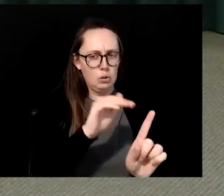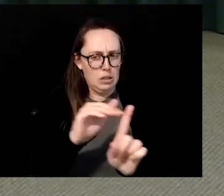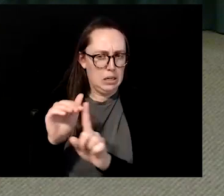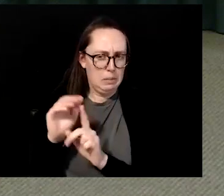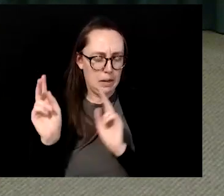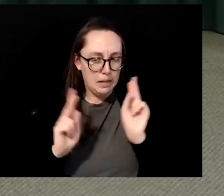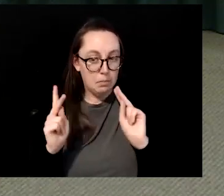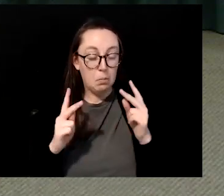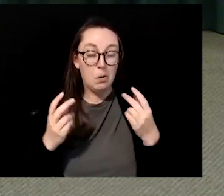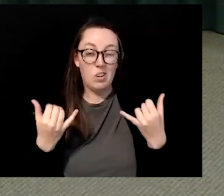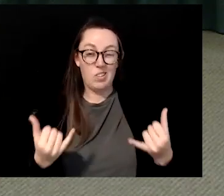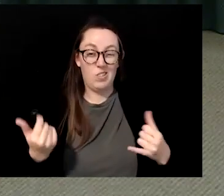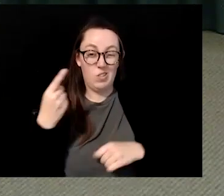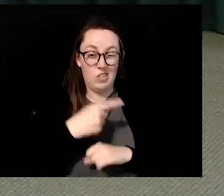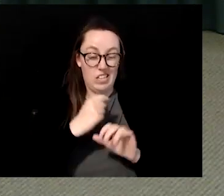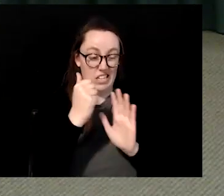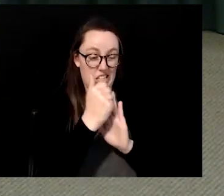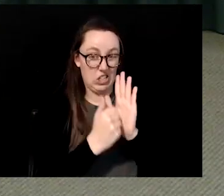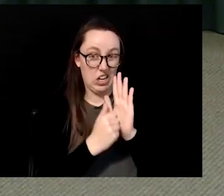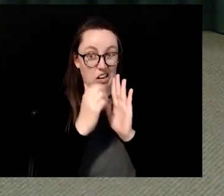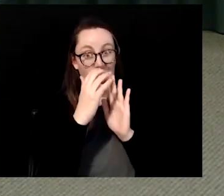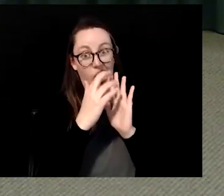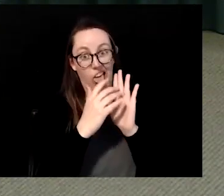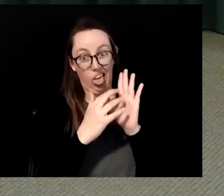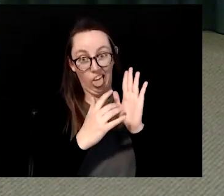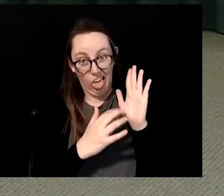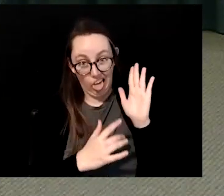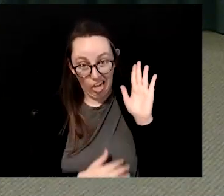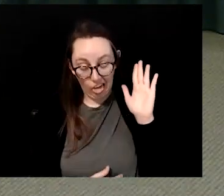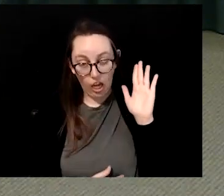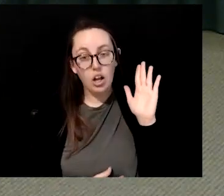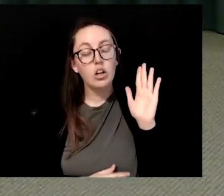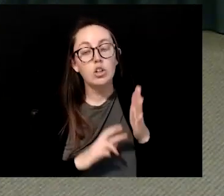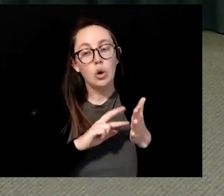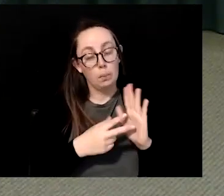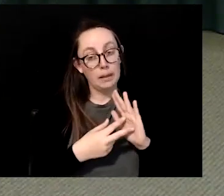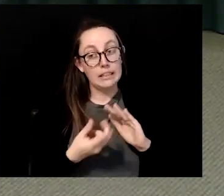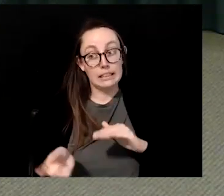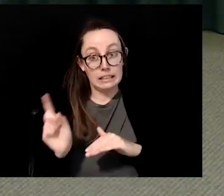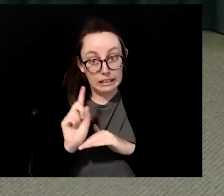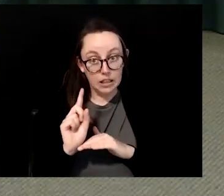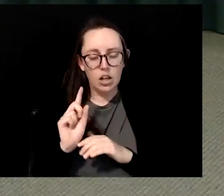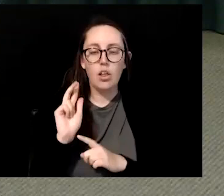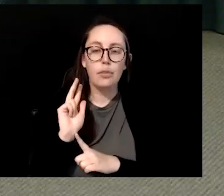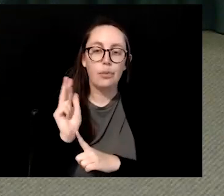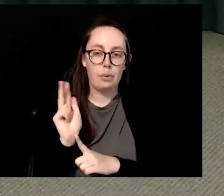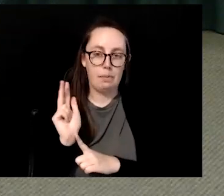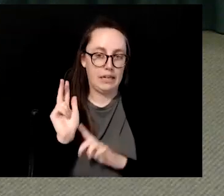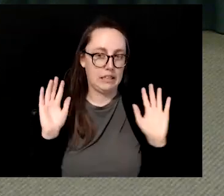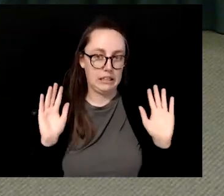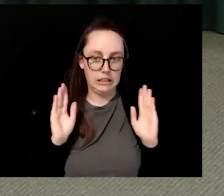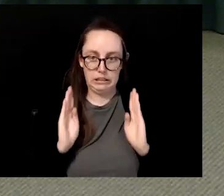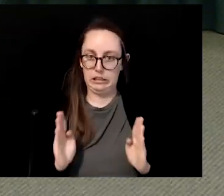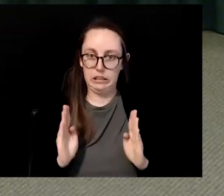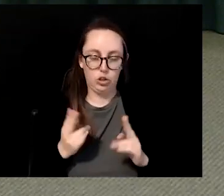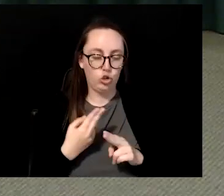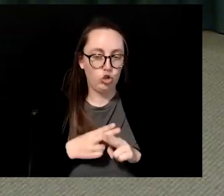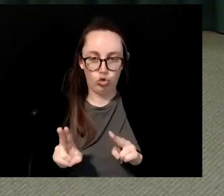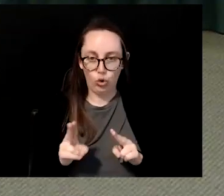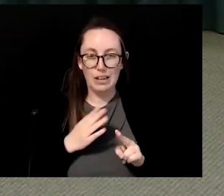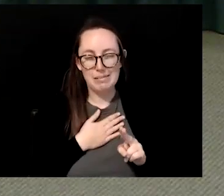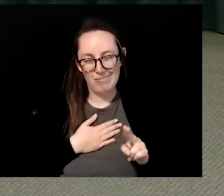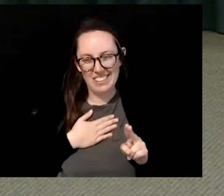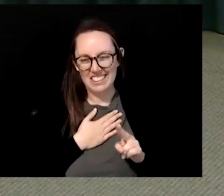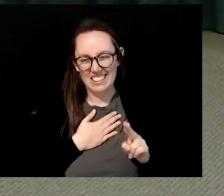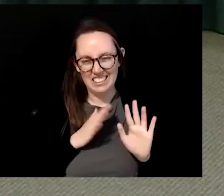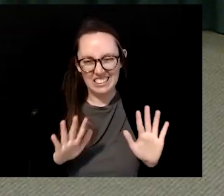we have a lot of things to do tonight so I'm Gonna Keep with my three minutes for participation and um uh I'll just ask that you try to keep within that I'll let you know